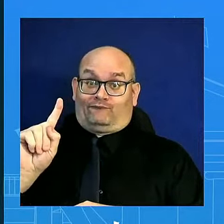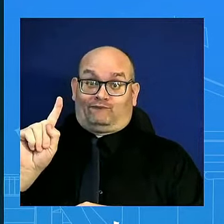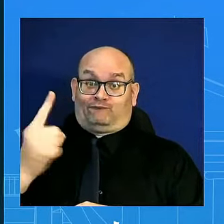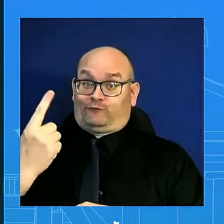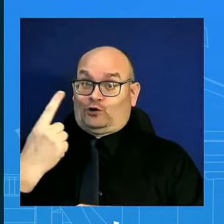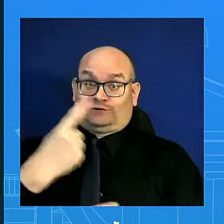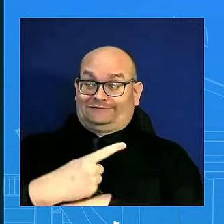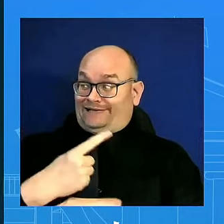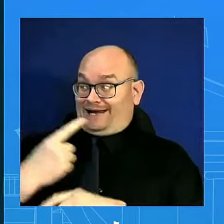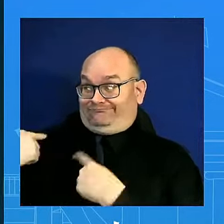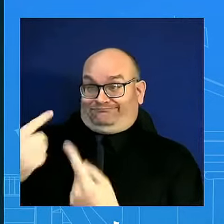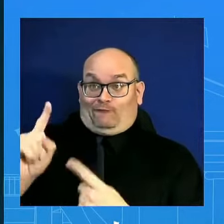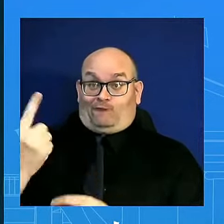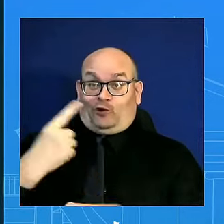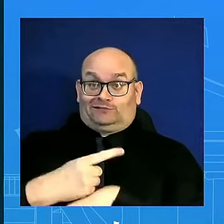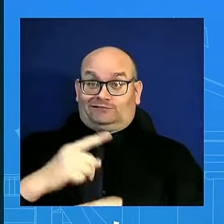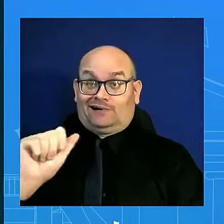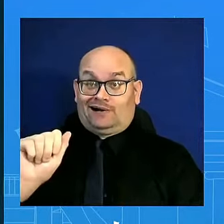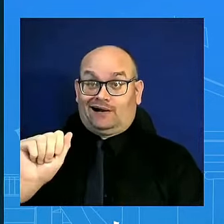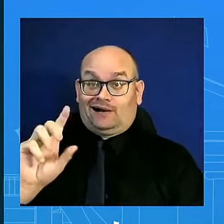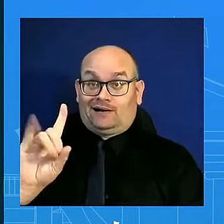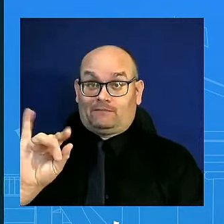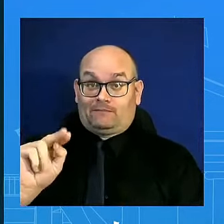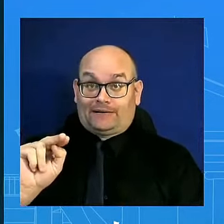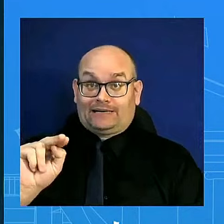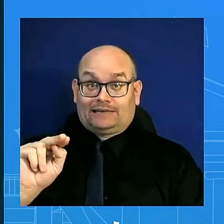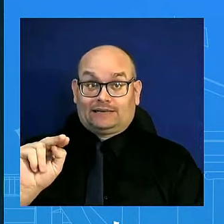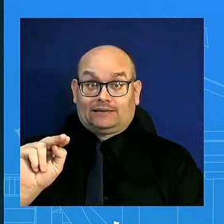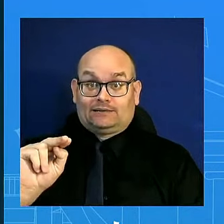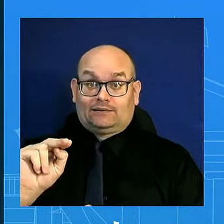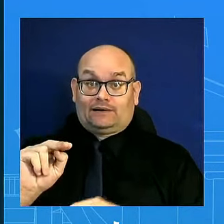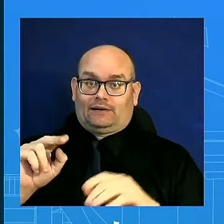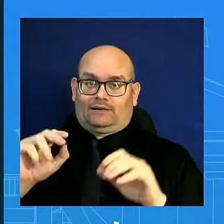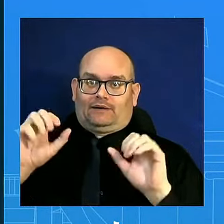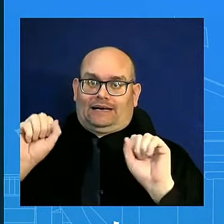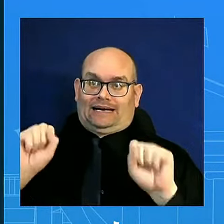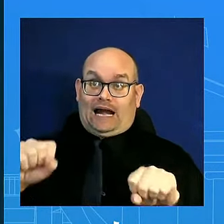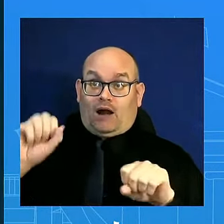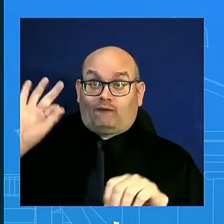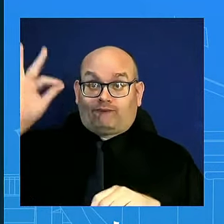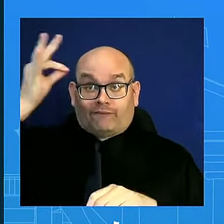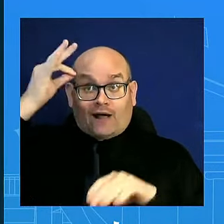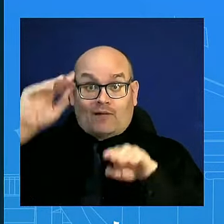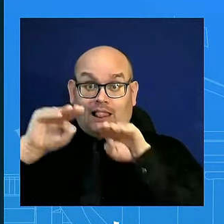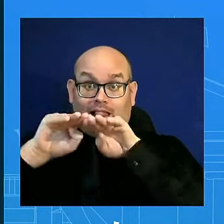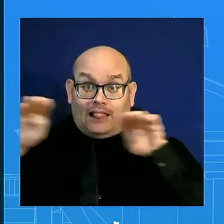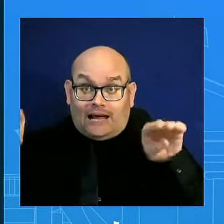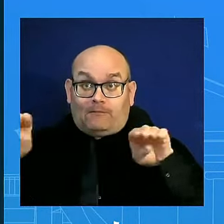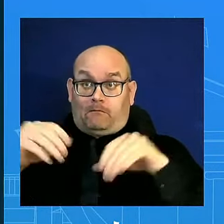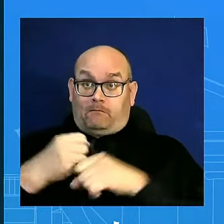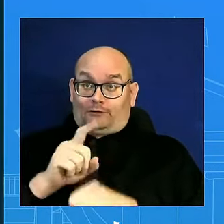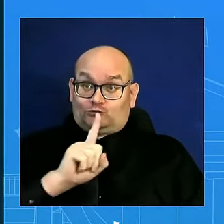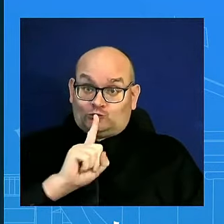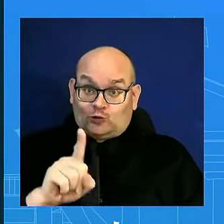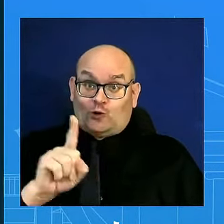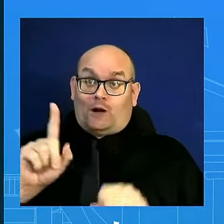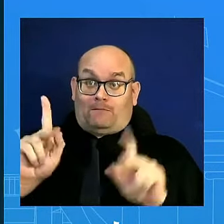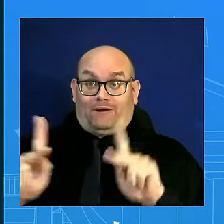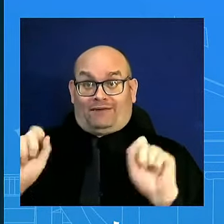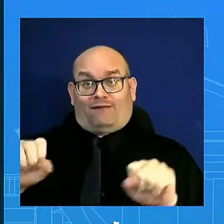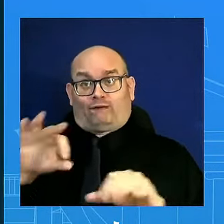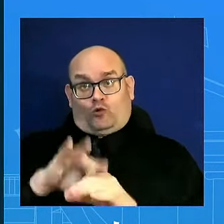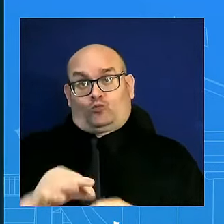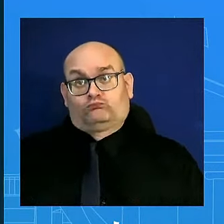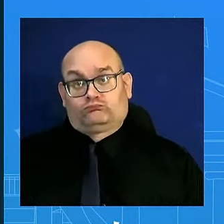an executive order to do everything that we can from the federal level to make sure that voting is more accessible, is more